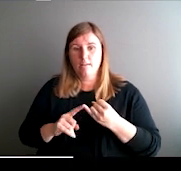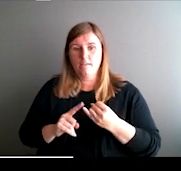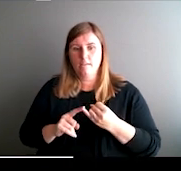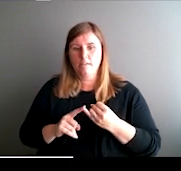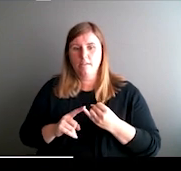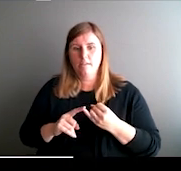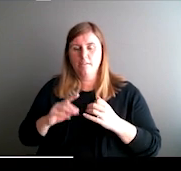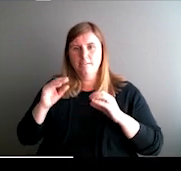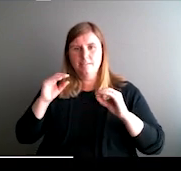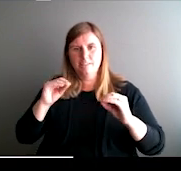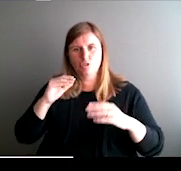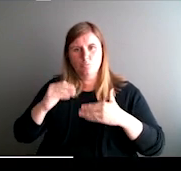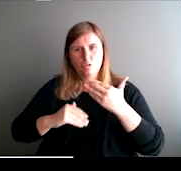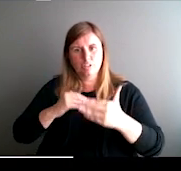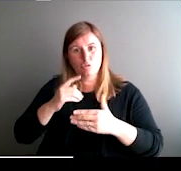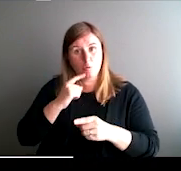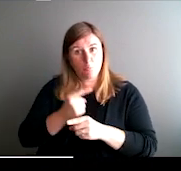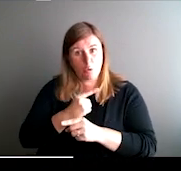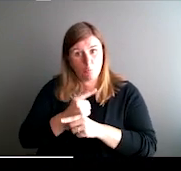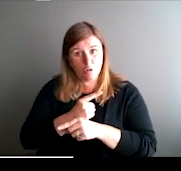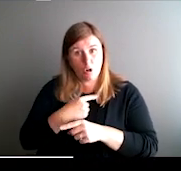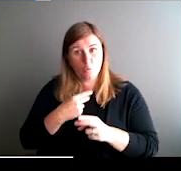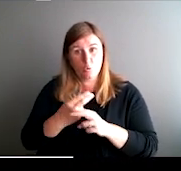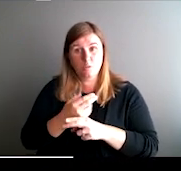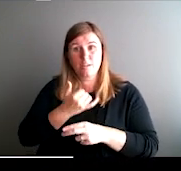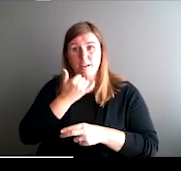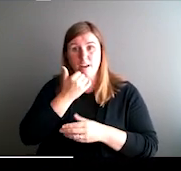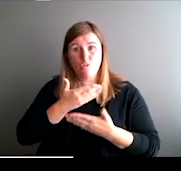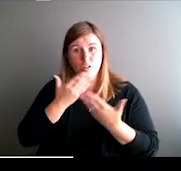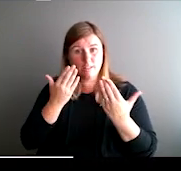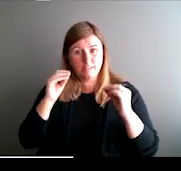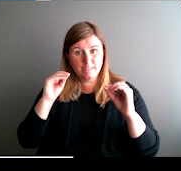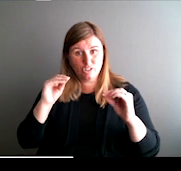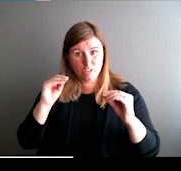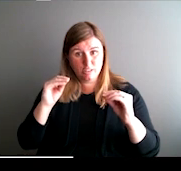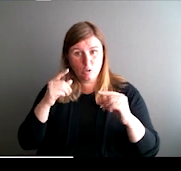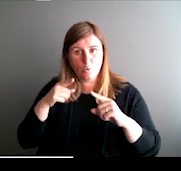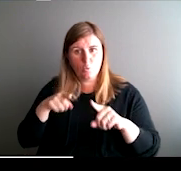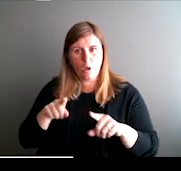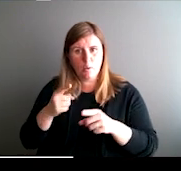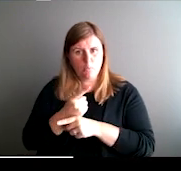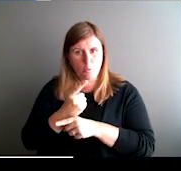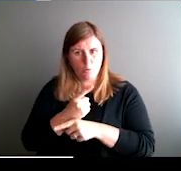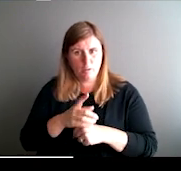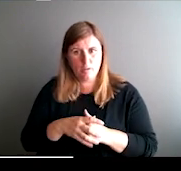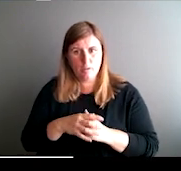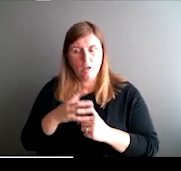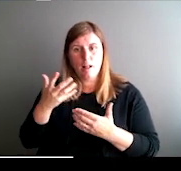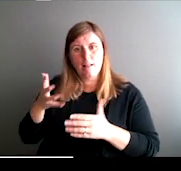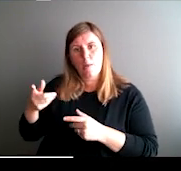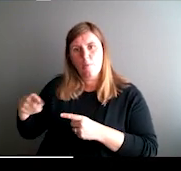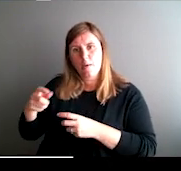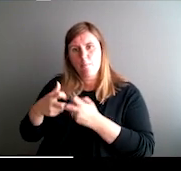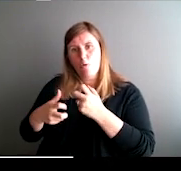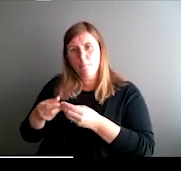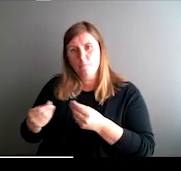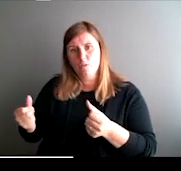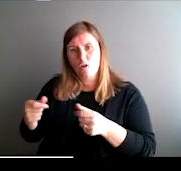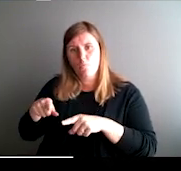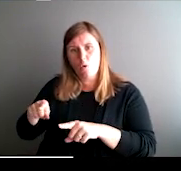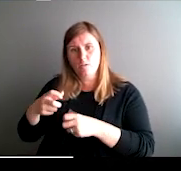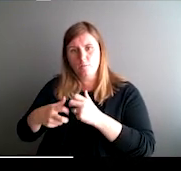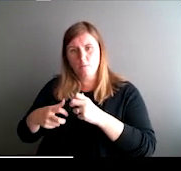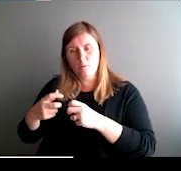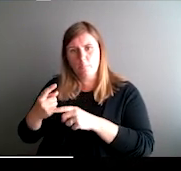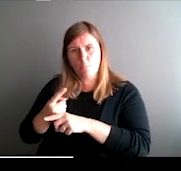are teaching procedures appropriate? Are we using errorless teaching where it's appropriate? Are we letting students problem solve where it's appropriate for, say,